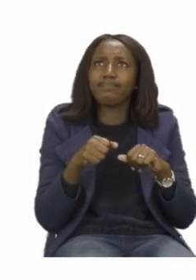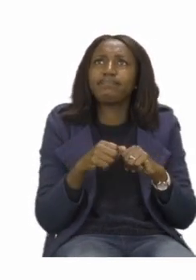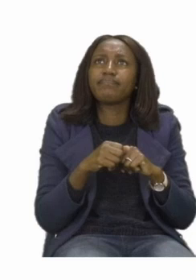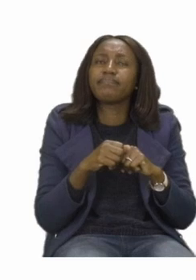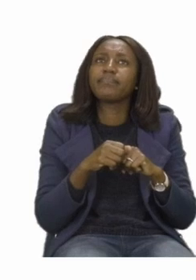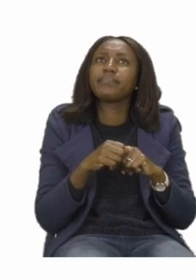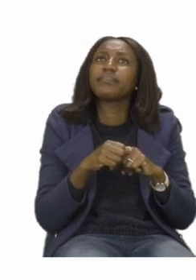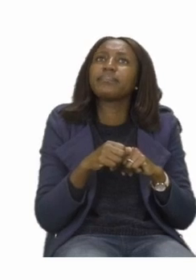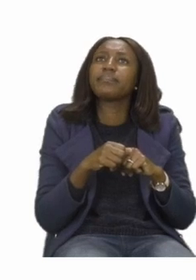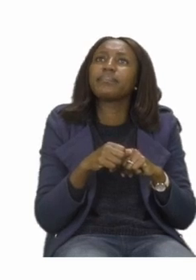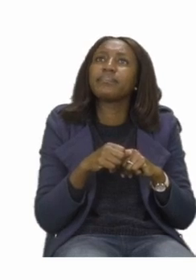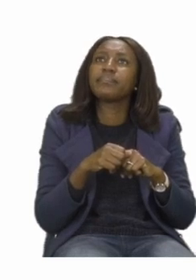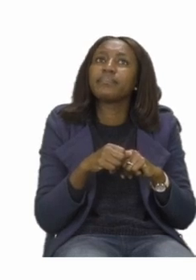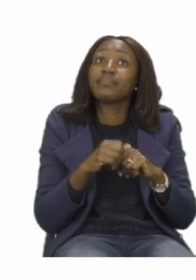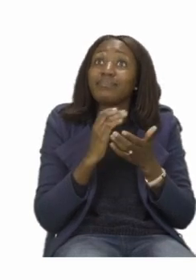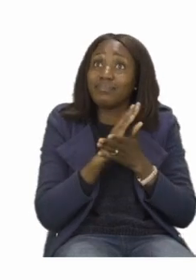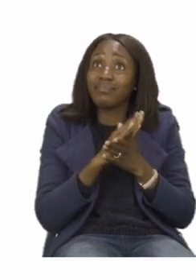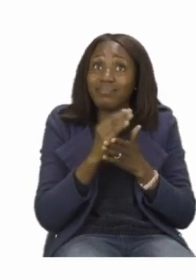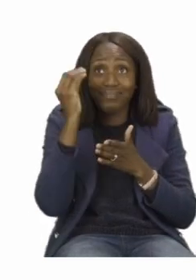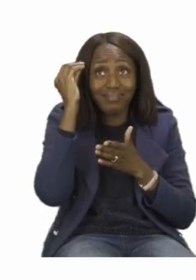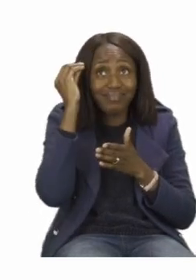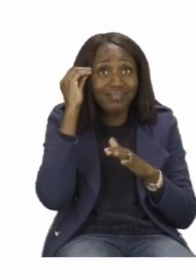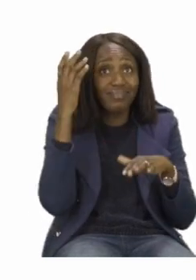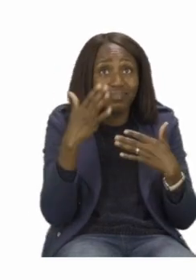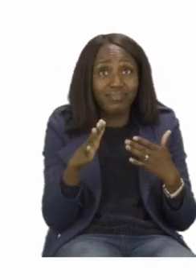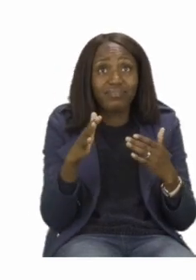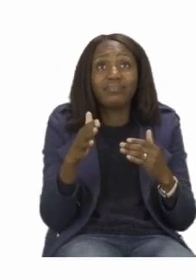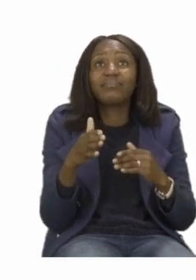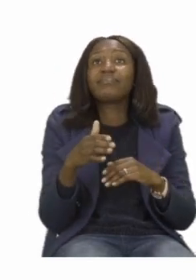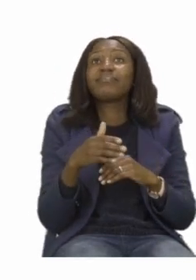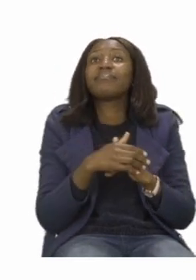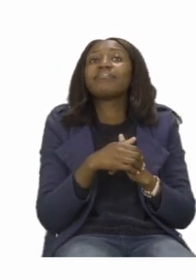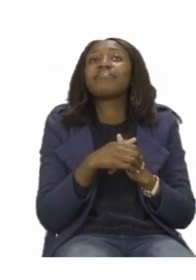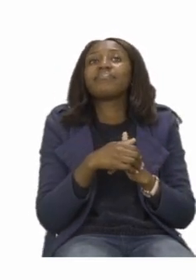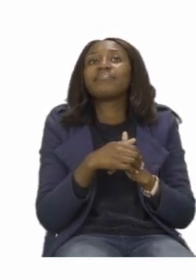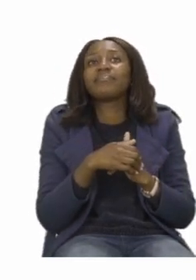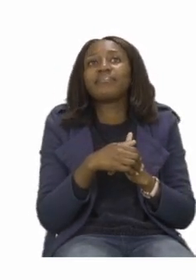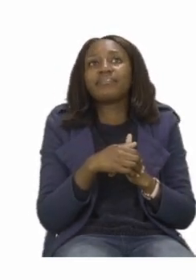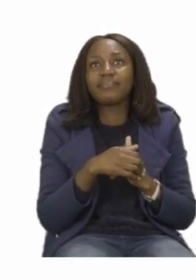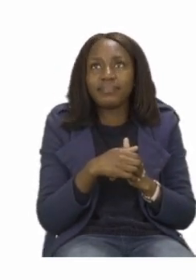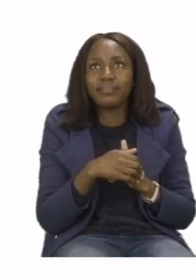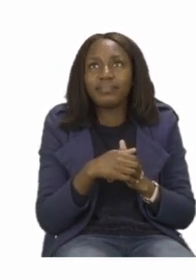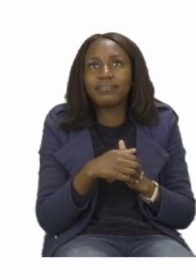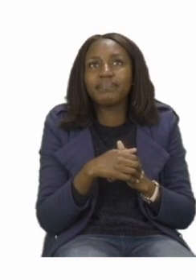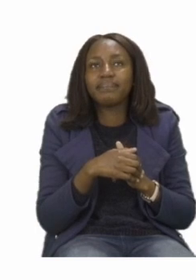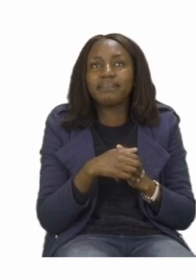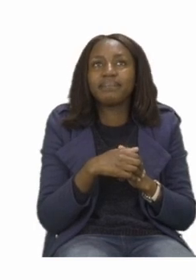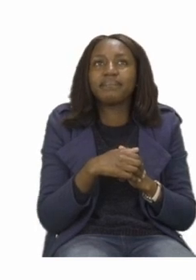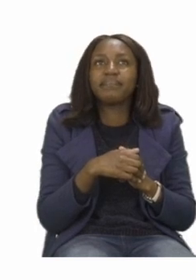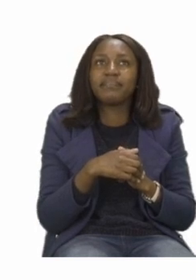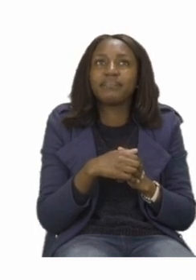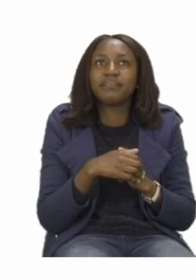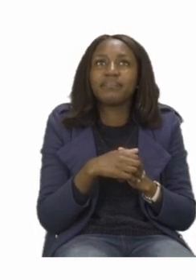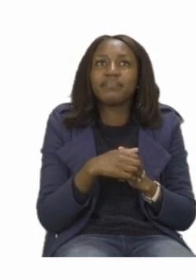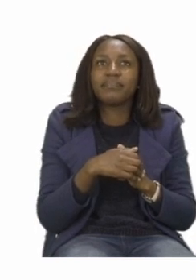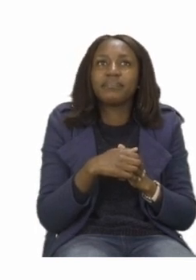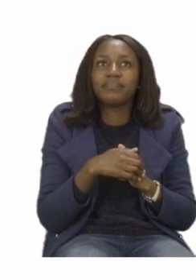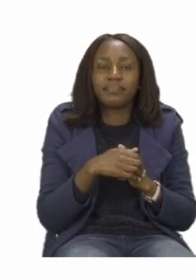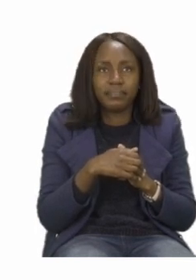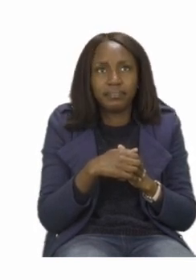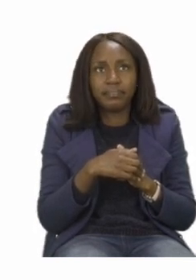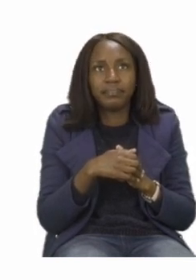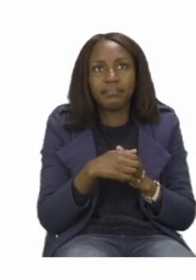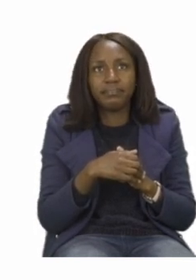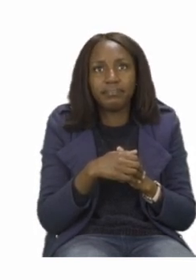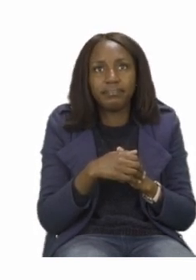And I'm pretty sure some of you already know this, but it's always good to remind each other. So now that we